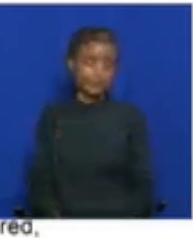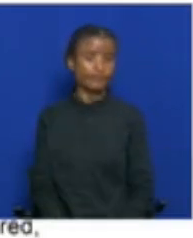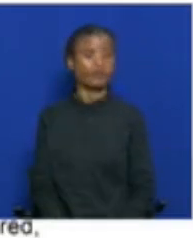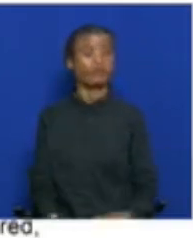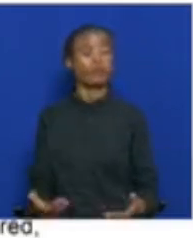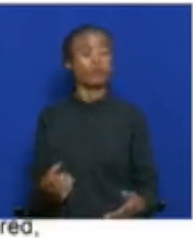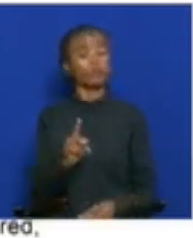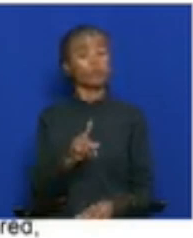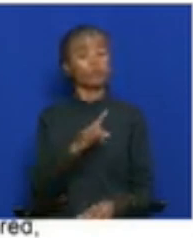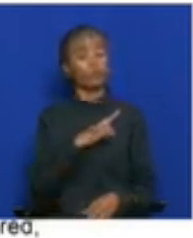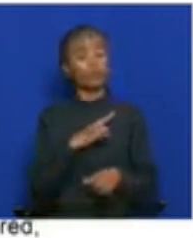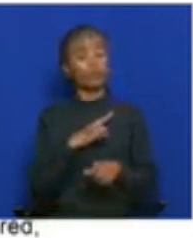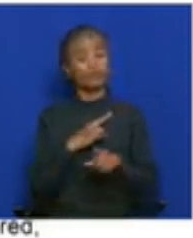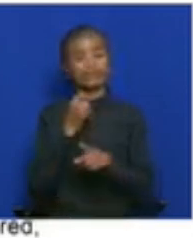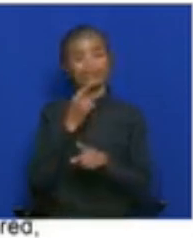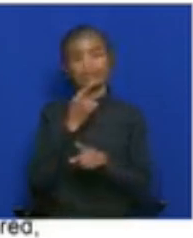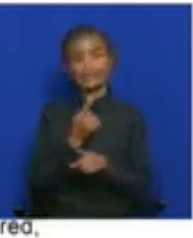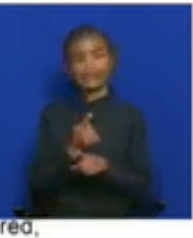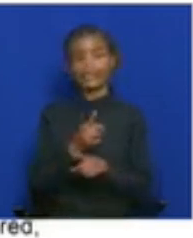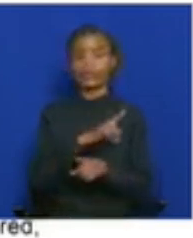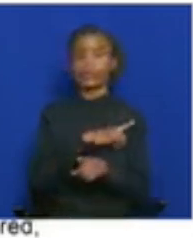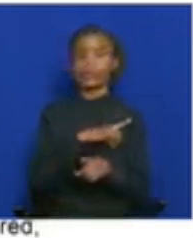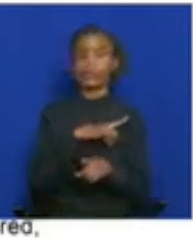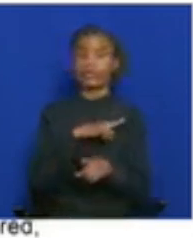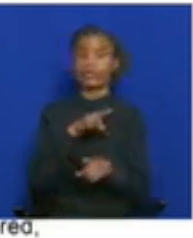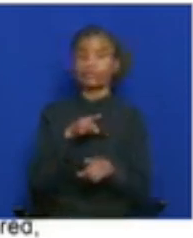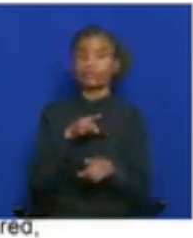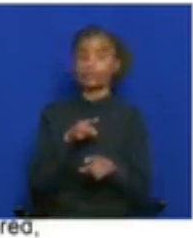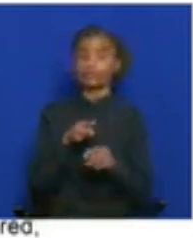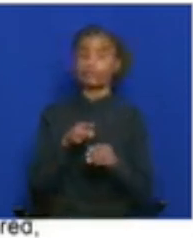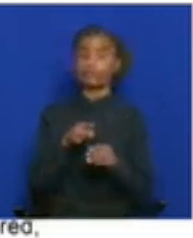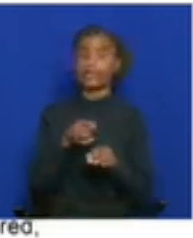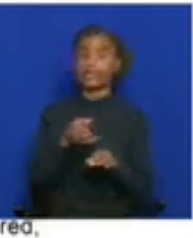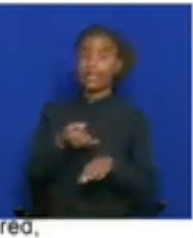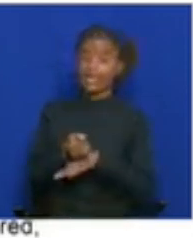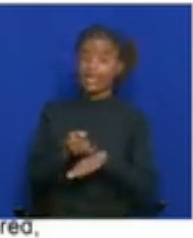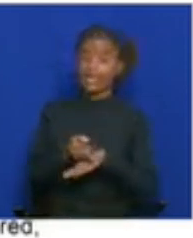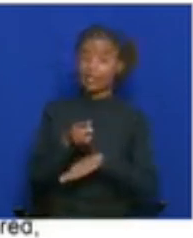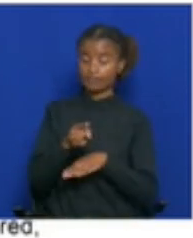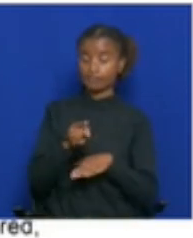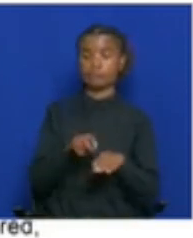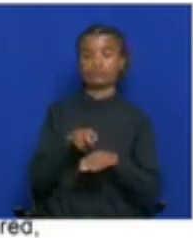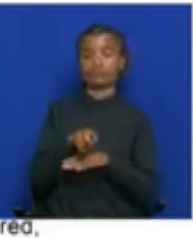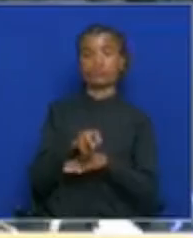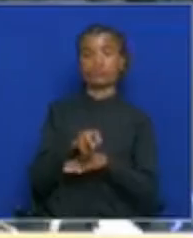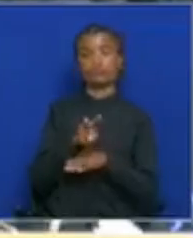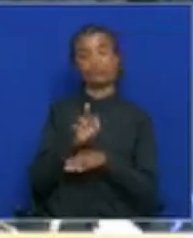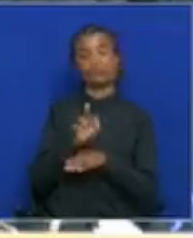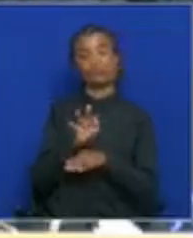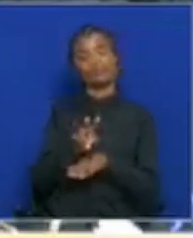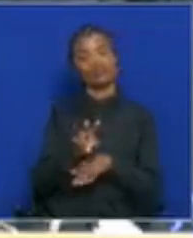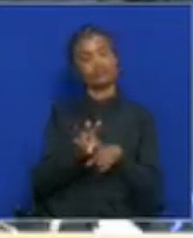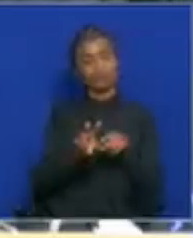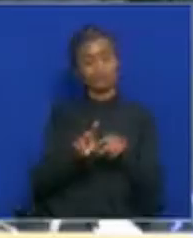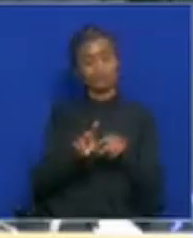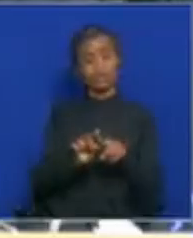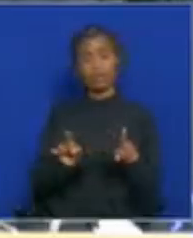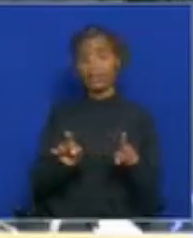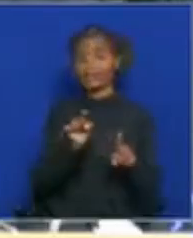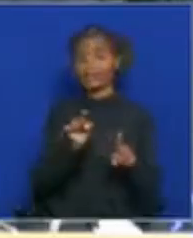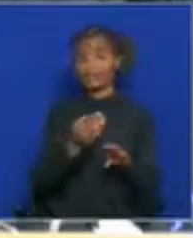32, because it relates to the point raised by Commissioner Baloyi in relation to a